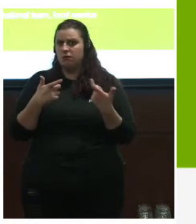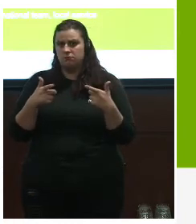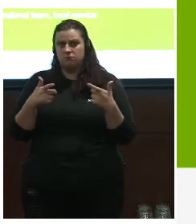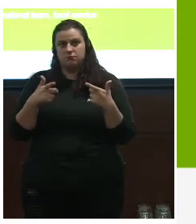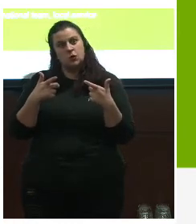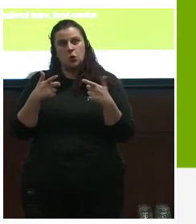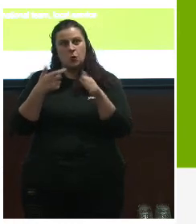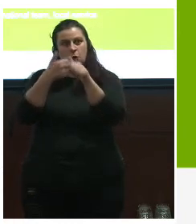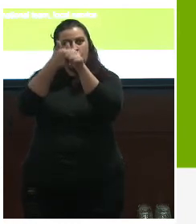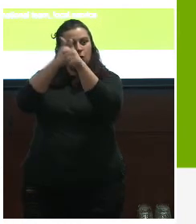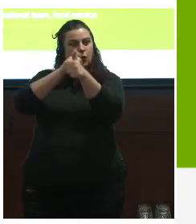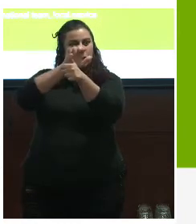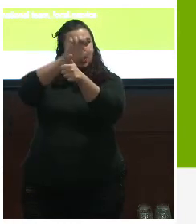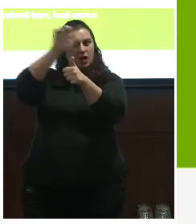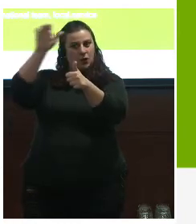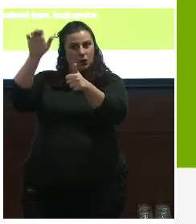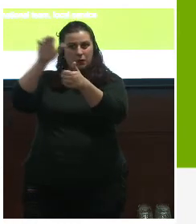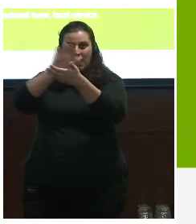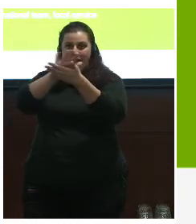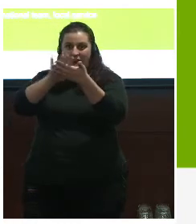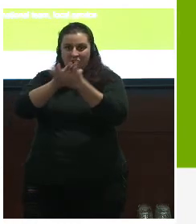various services that we offer.